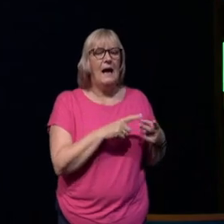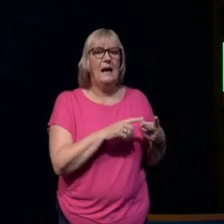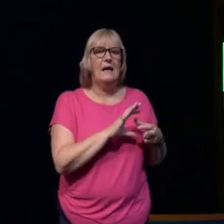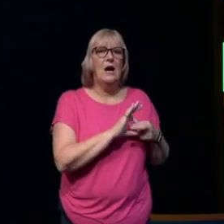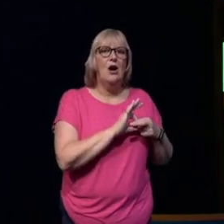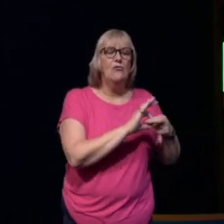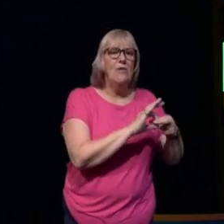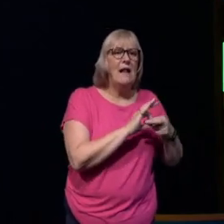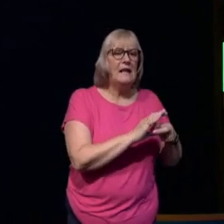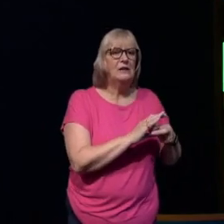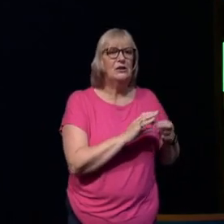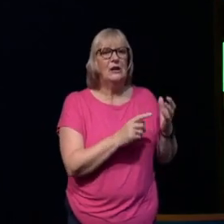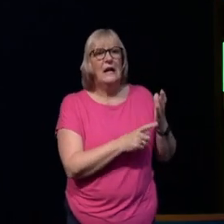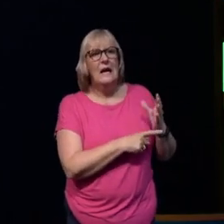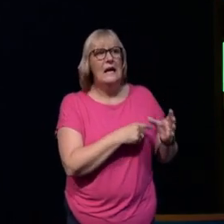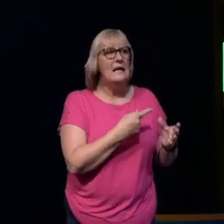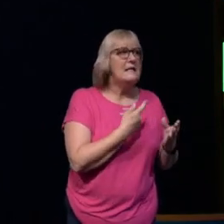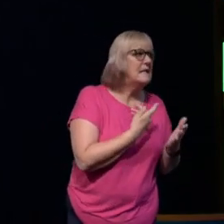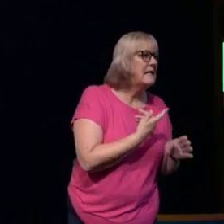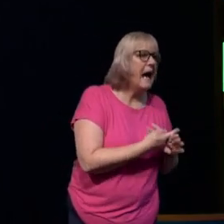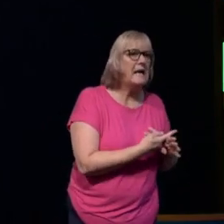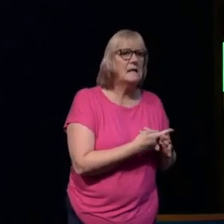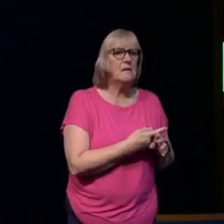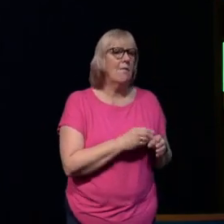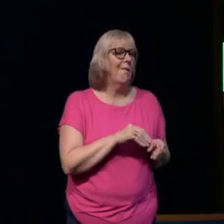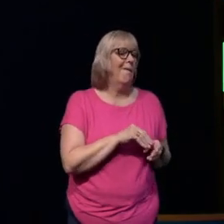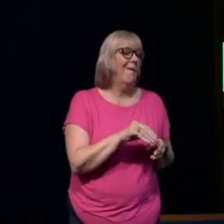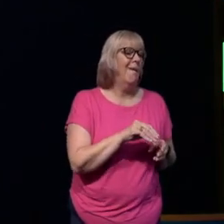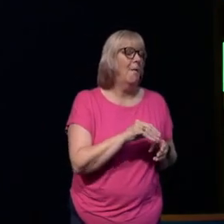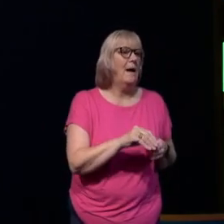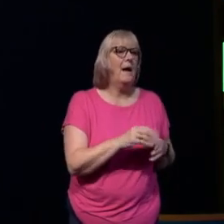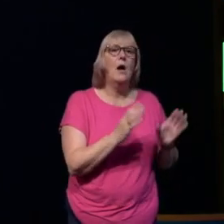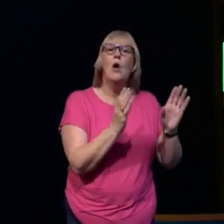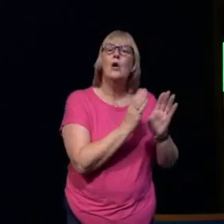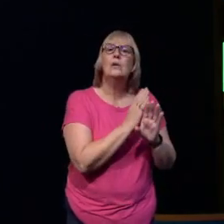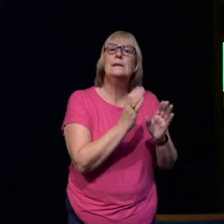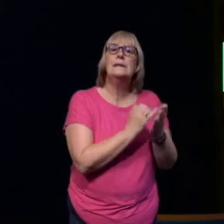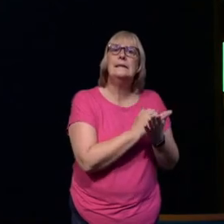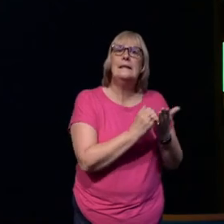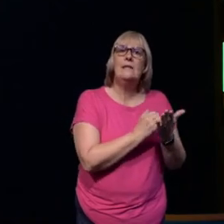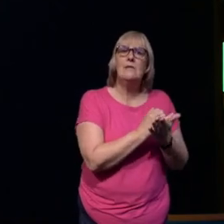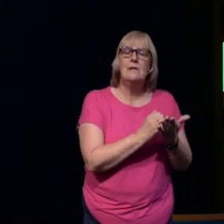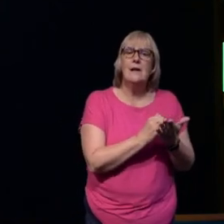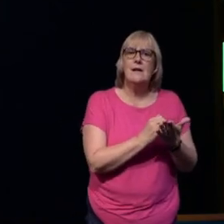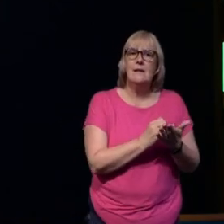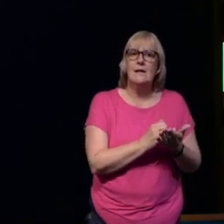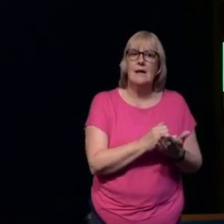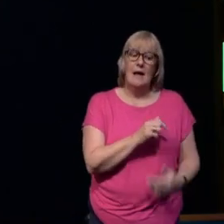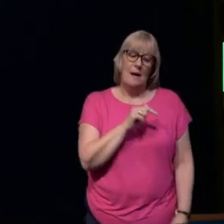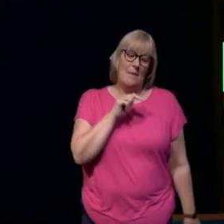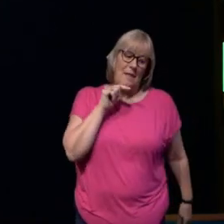tax evasion, I don't know, or some secret sin. But let me say to you from this, it is never